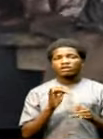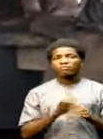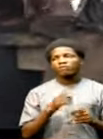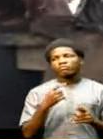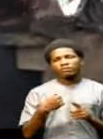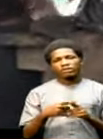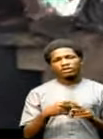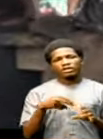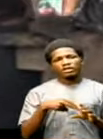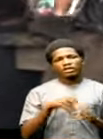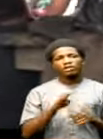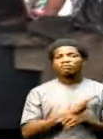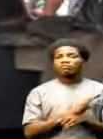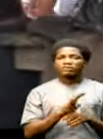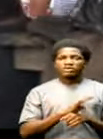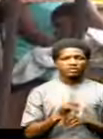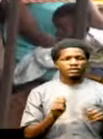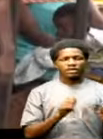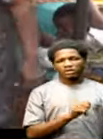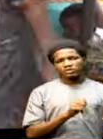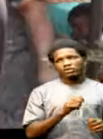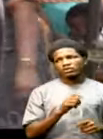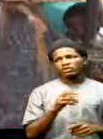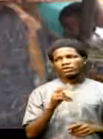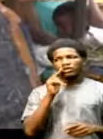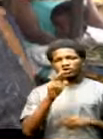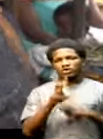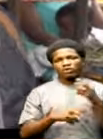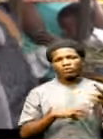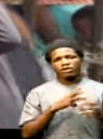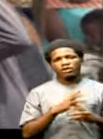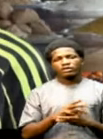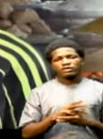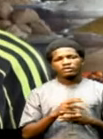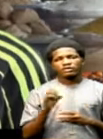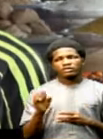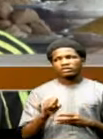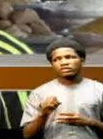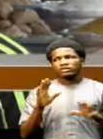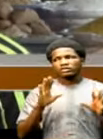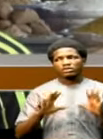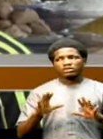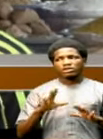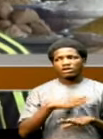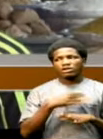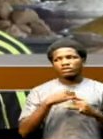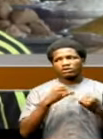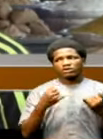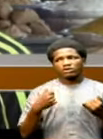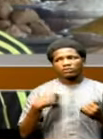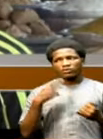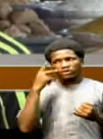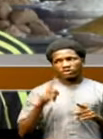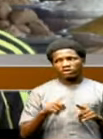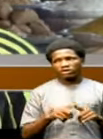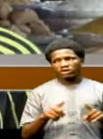business transactions nationwide. Saturday, Sunday and today we see different,